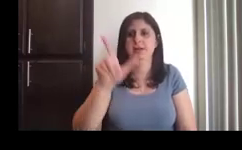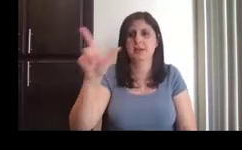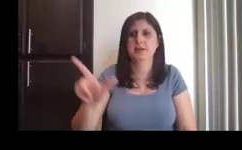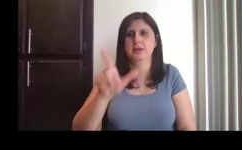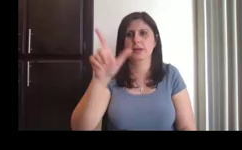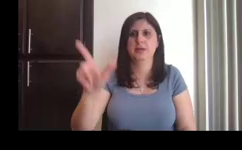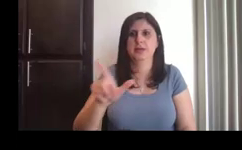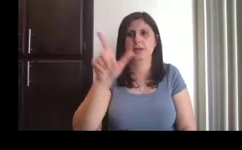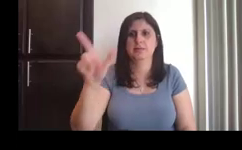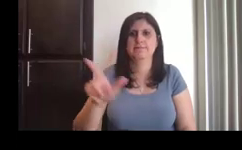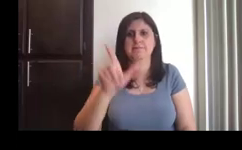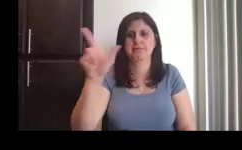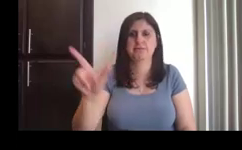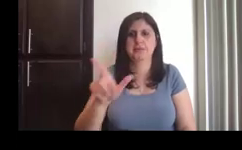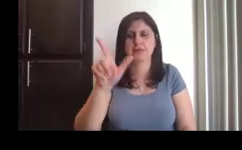Library.